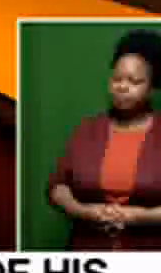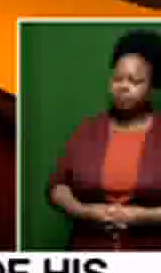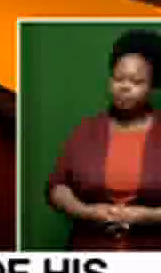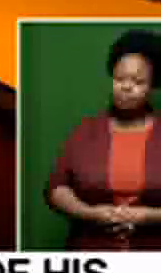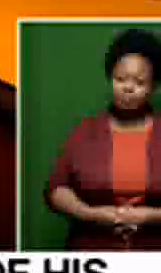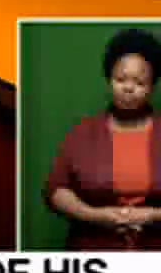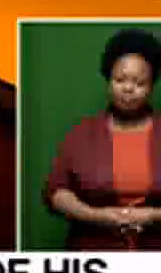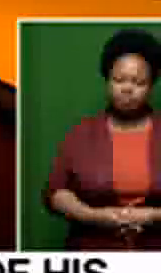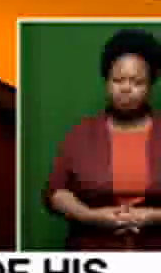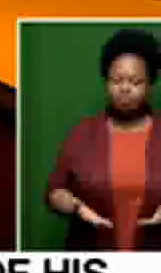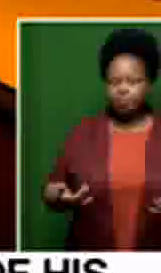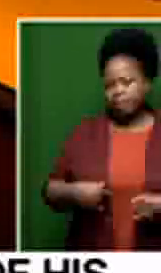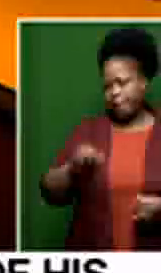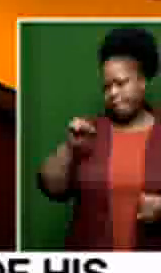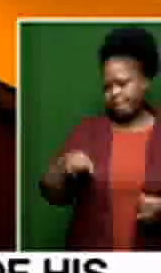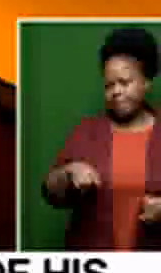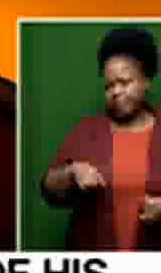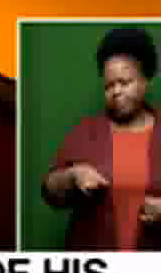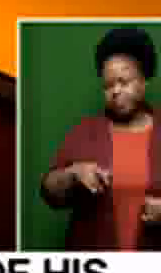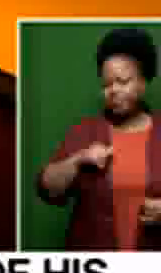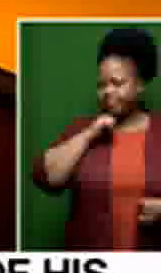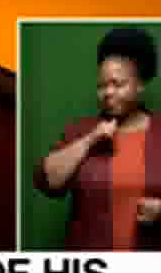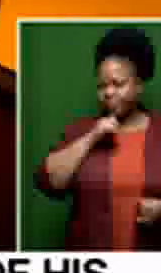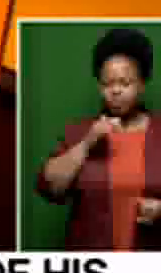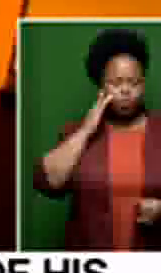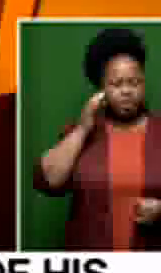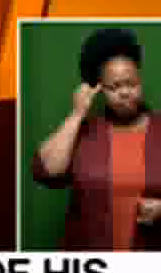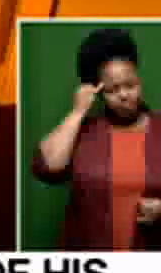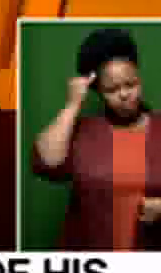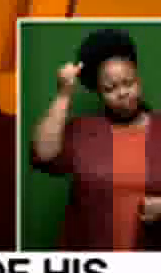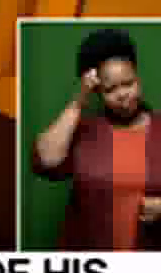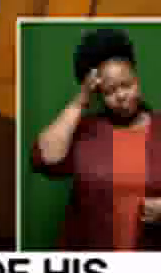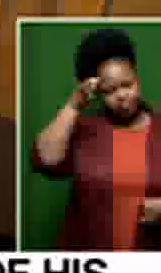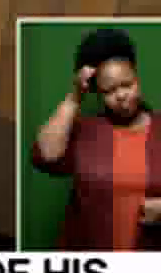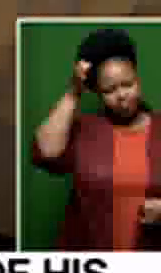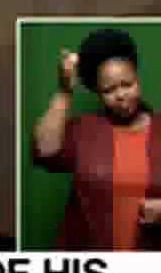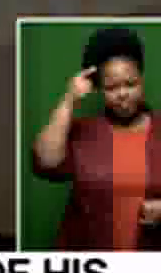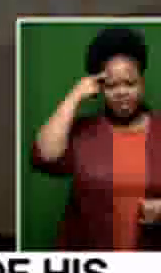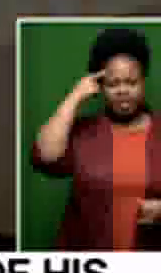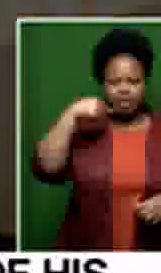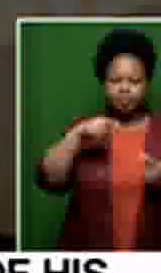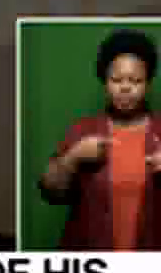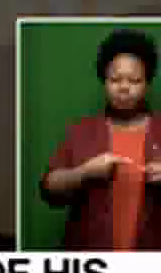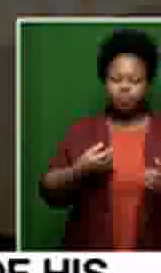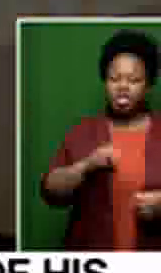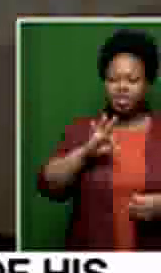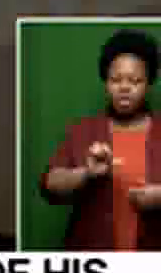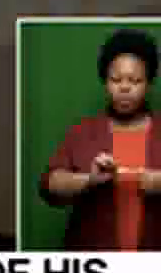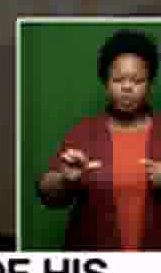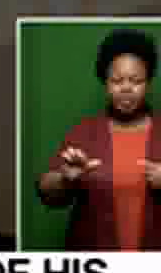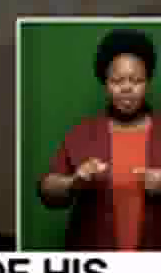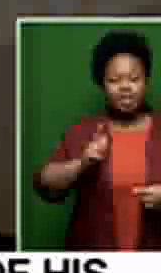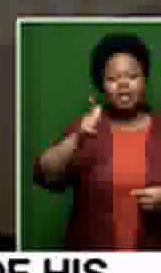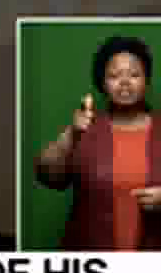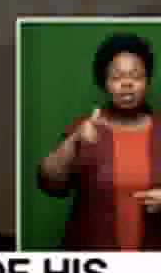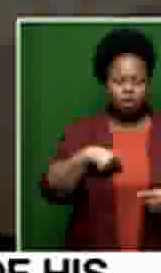It's crazy because even after conceptualizing the whole EP, it took only about 3 weeks to